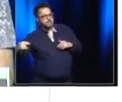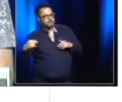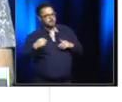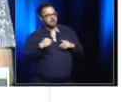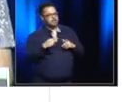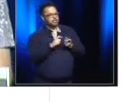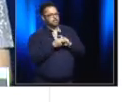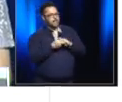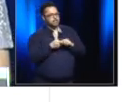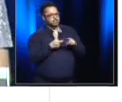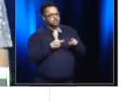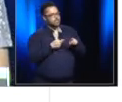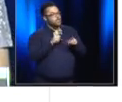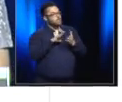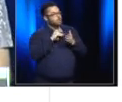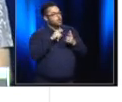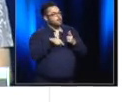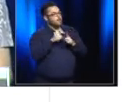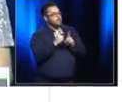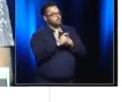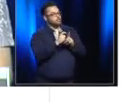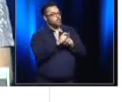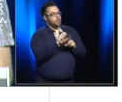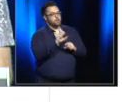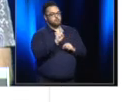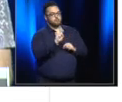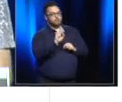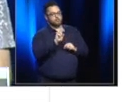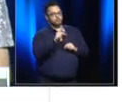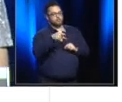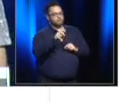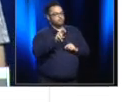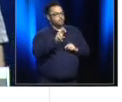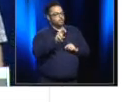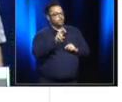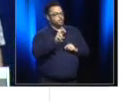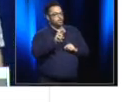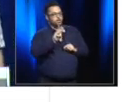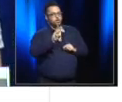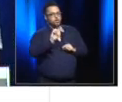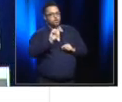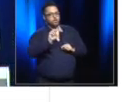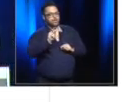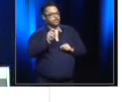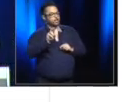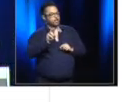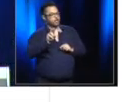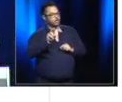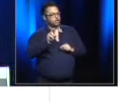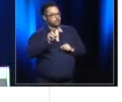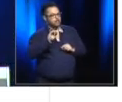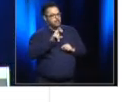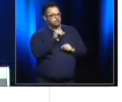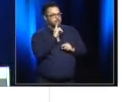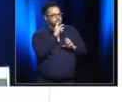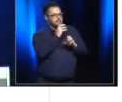read about super weaners, and they're fascinating creatures, but it's probably not a great survival strategy for these guys.